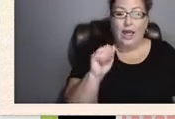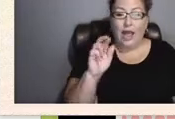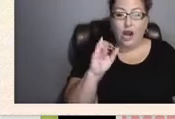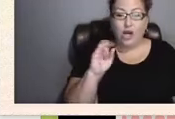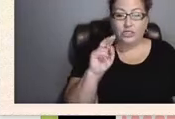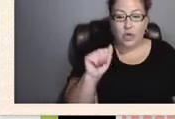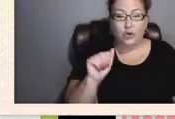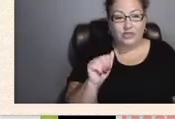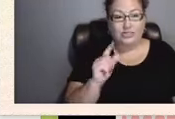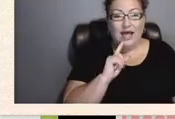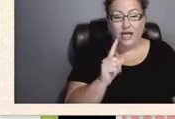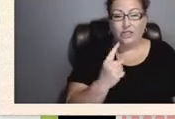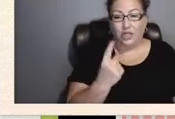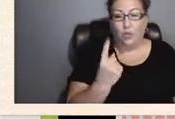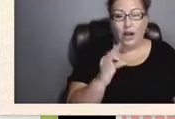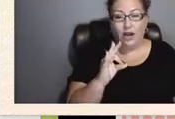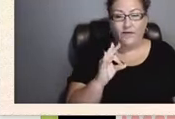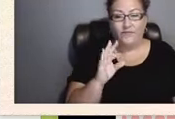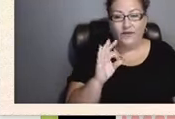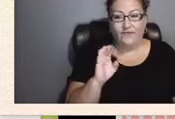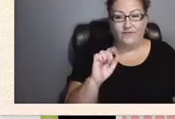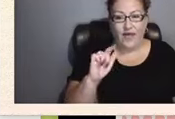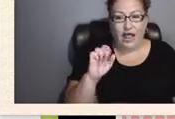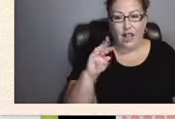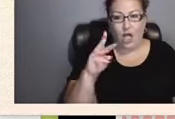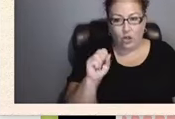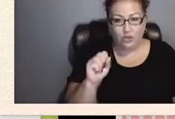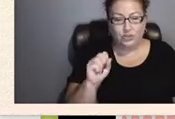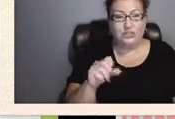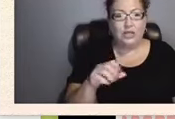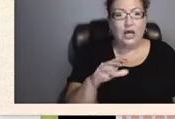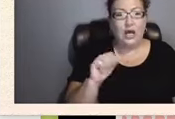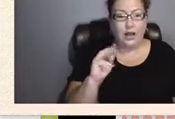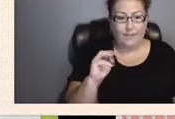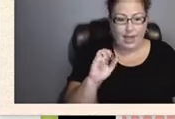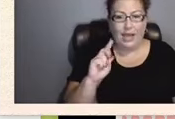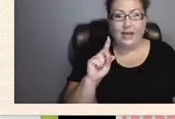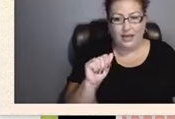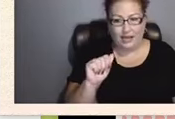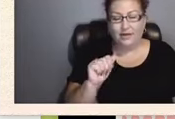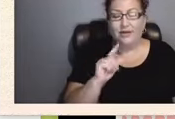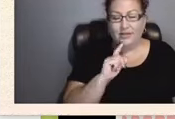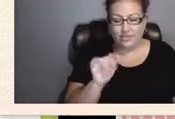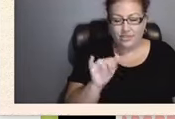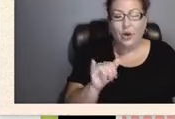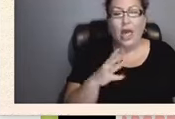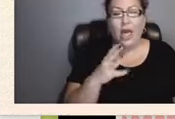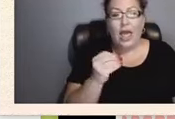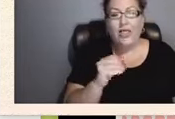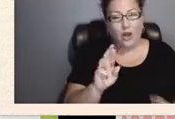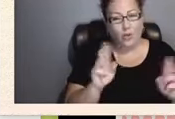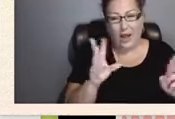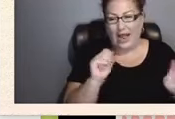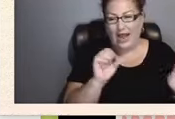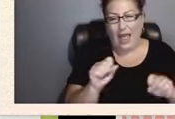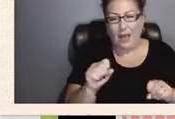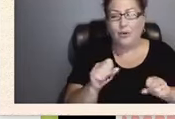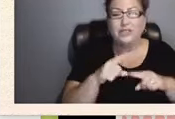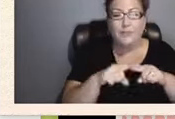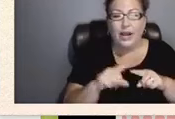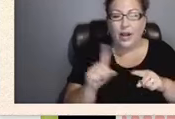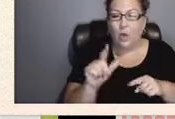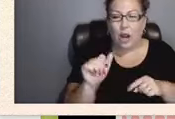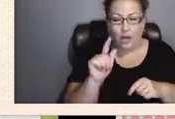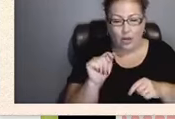one of the fellows, Amanda is, and they are ready and able, depending on where you are, to